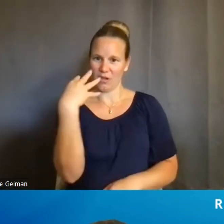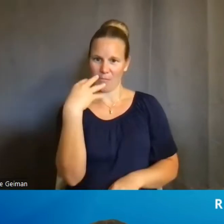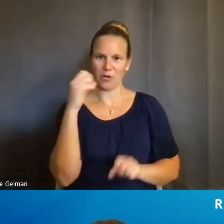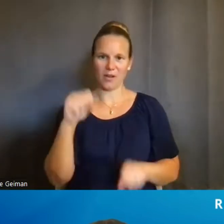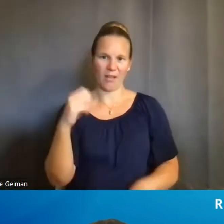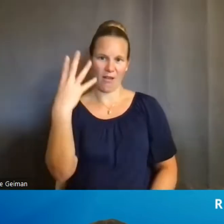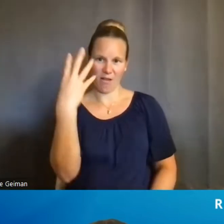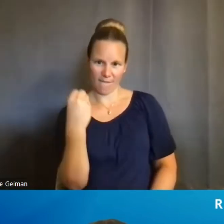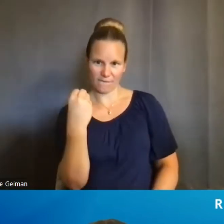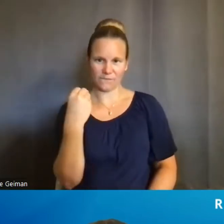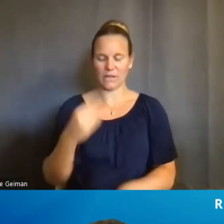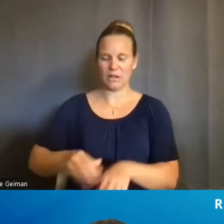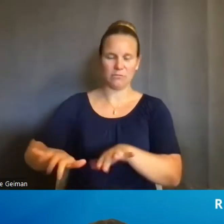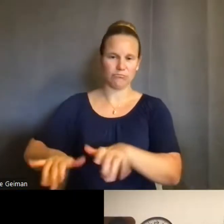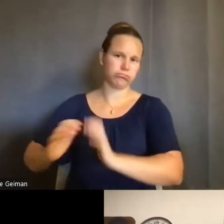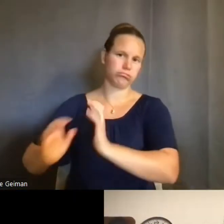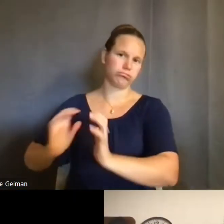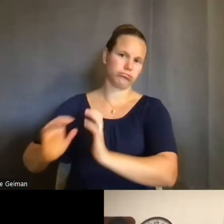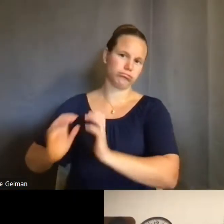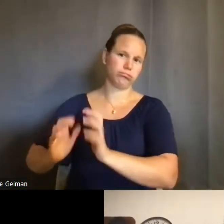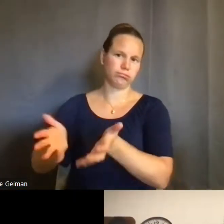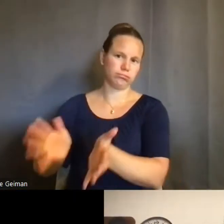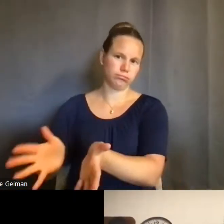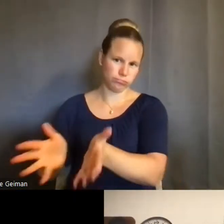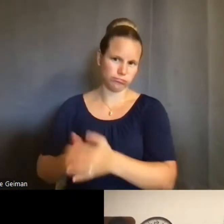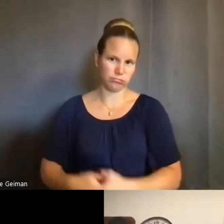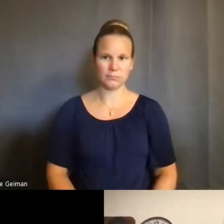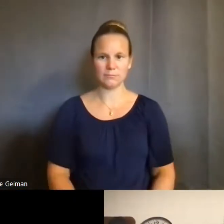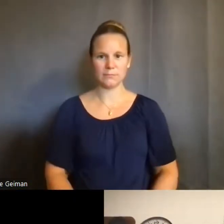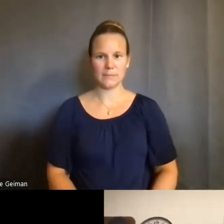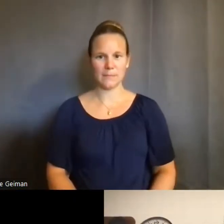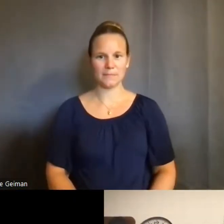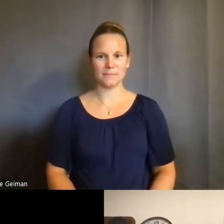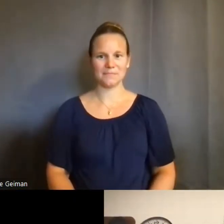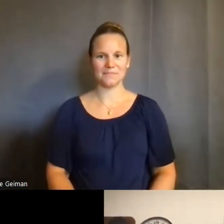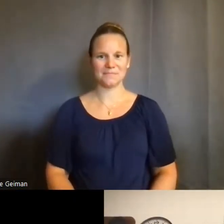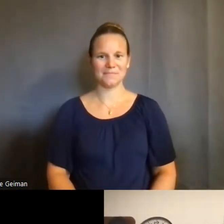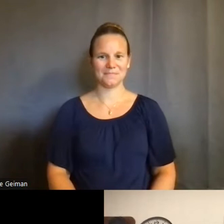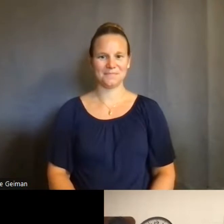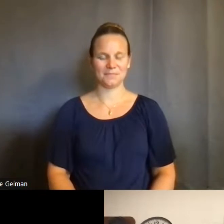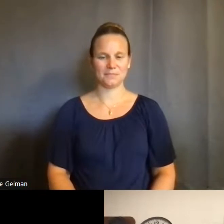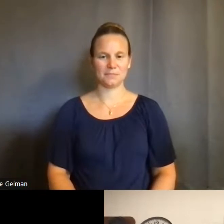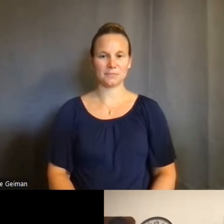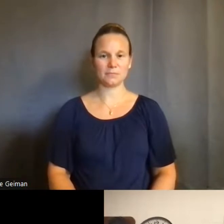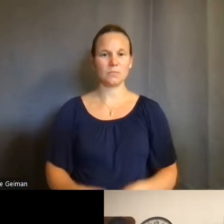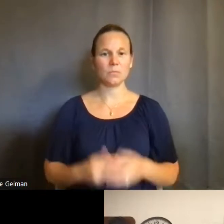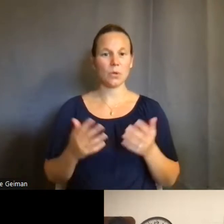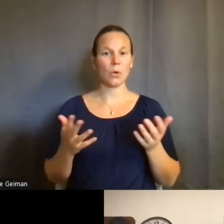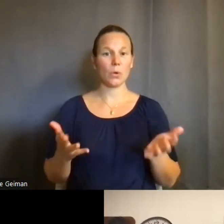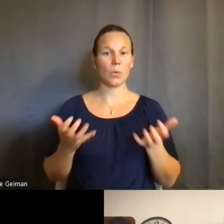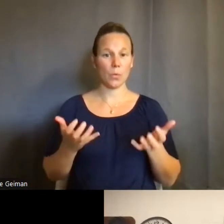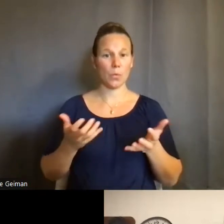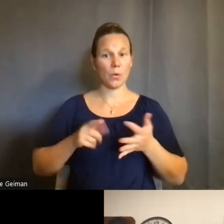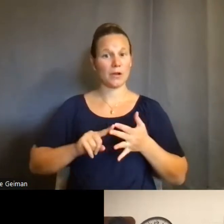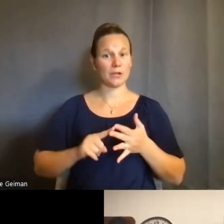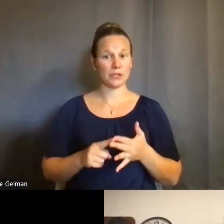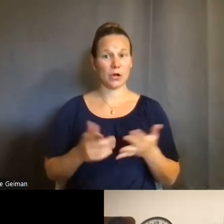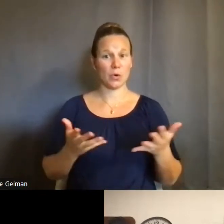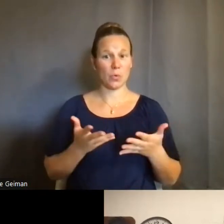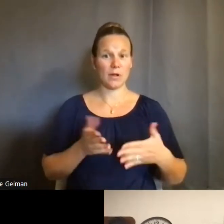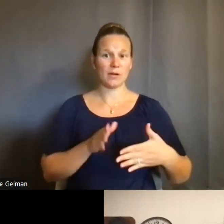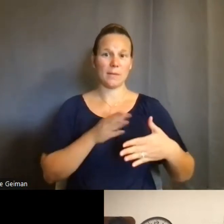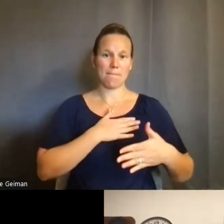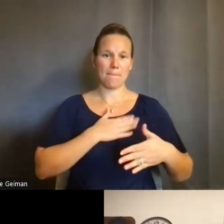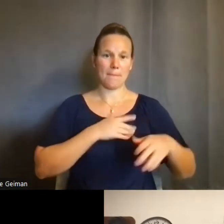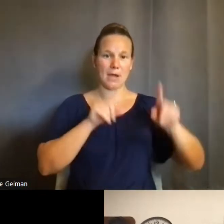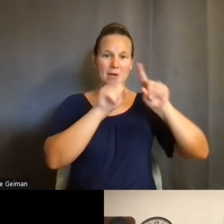chat. And what I would like to do to get started is to share my screen and go through some news